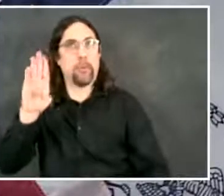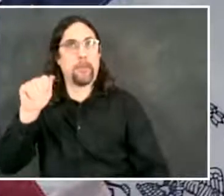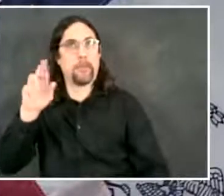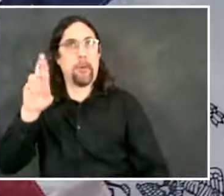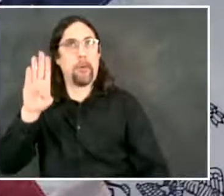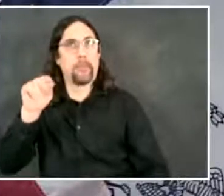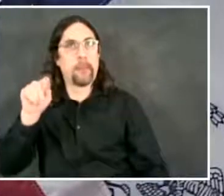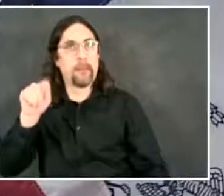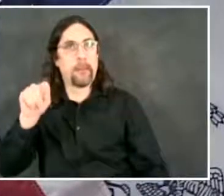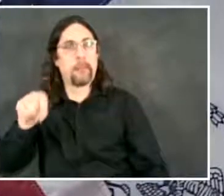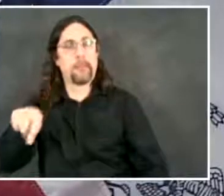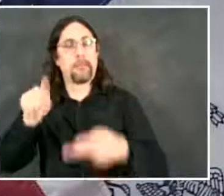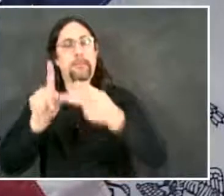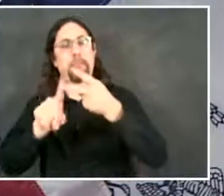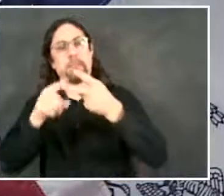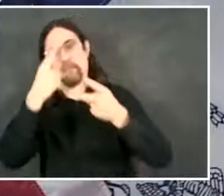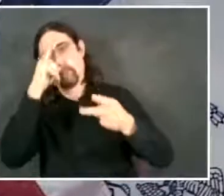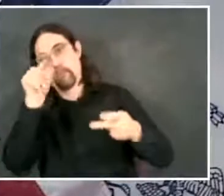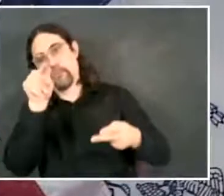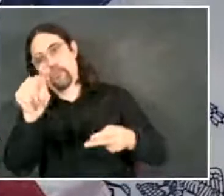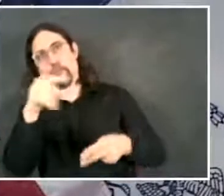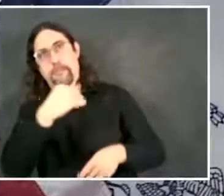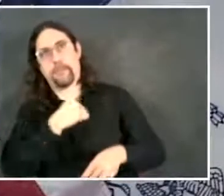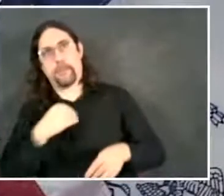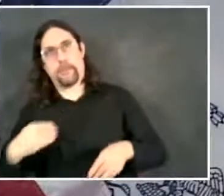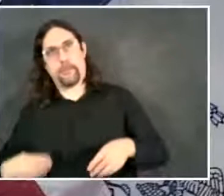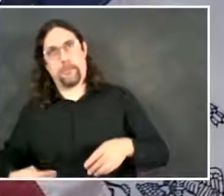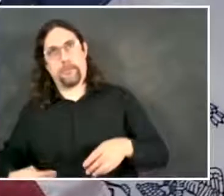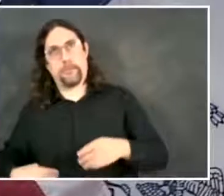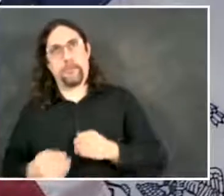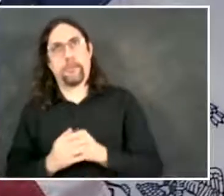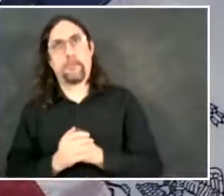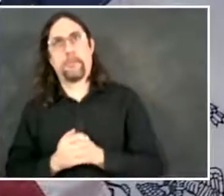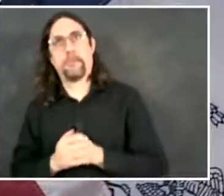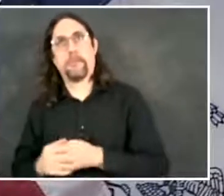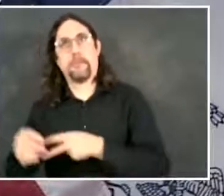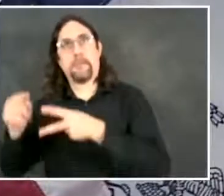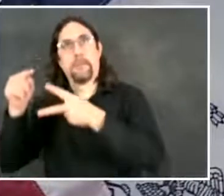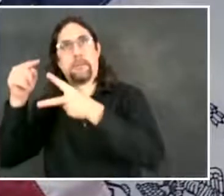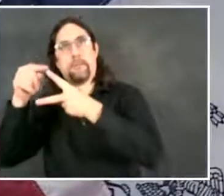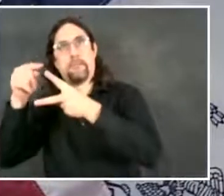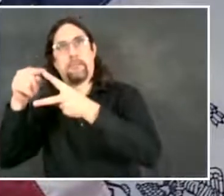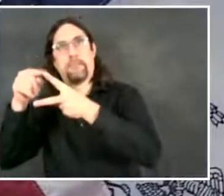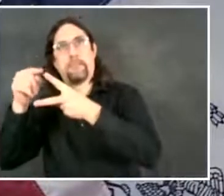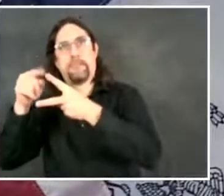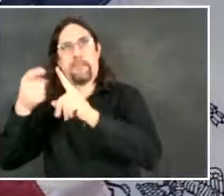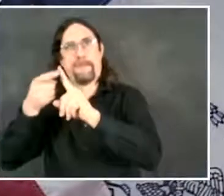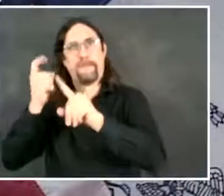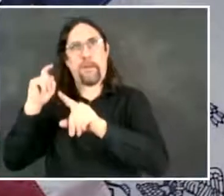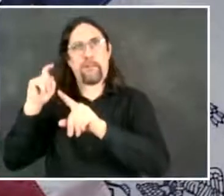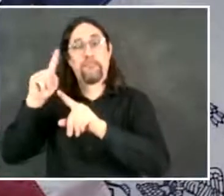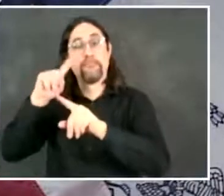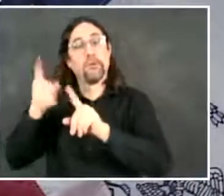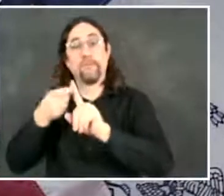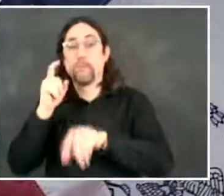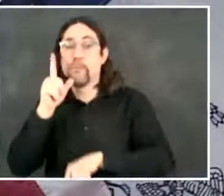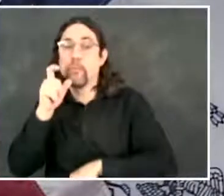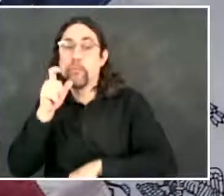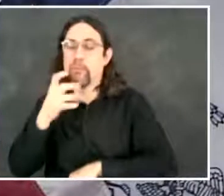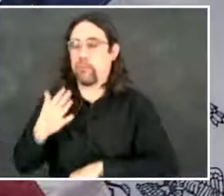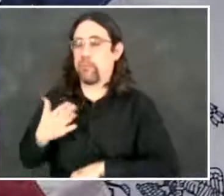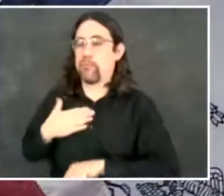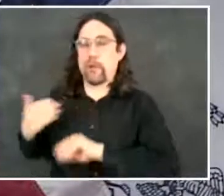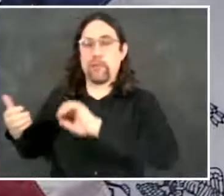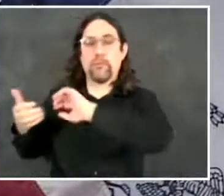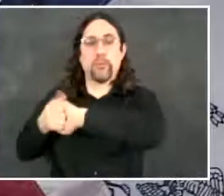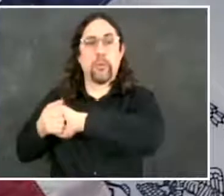is from a colleague of mine after I tweeted the number of new confirmed cases. She's